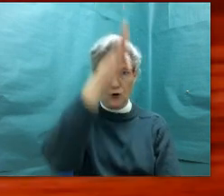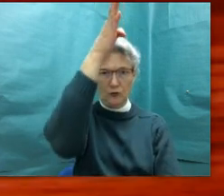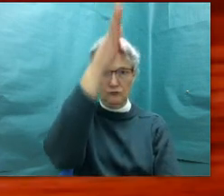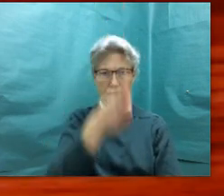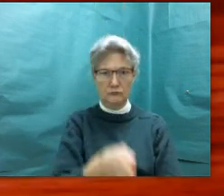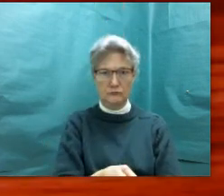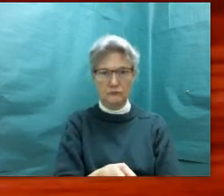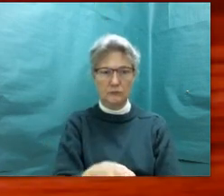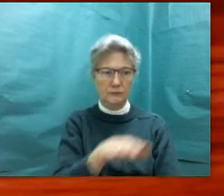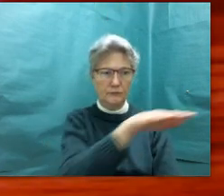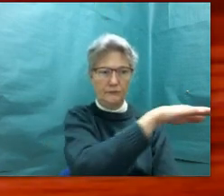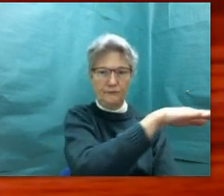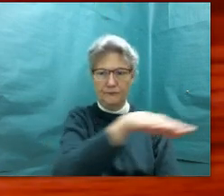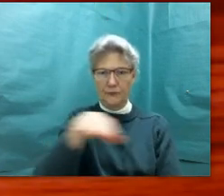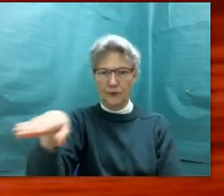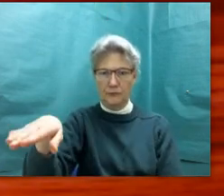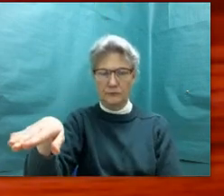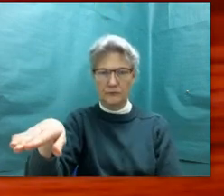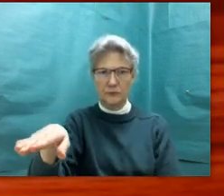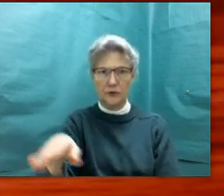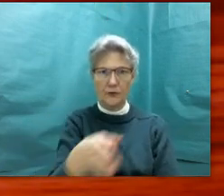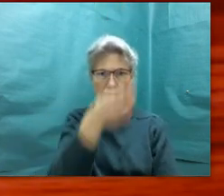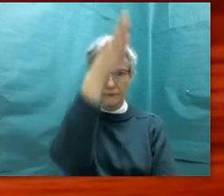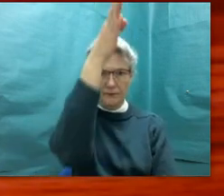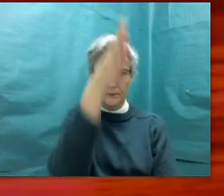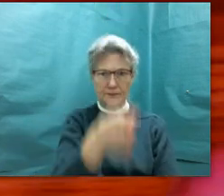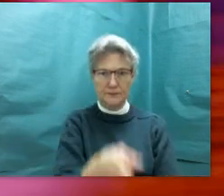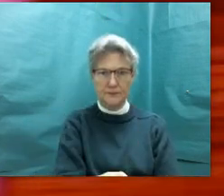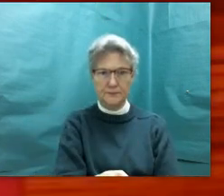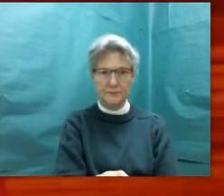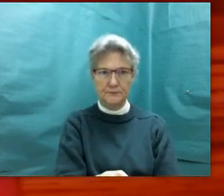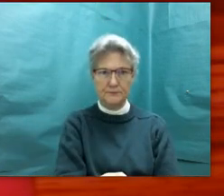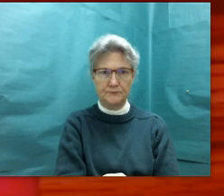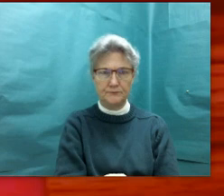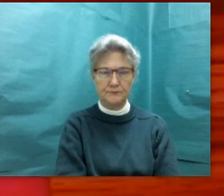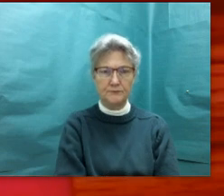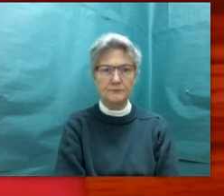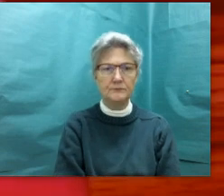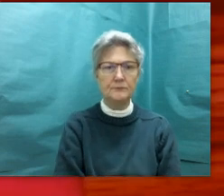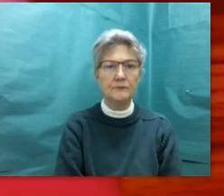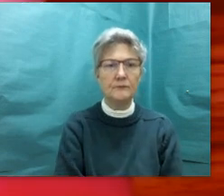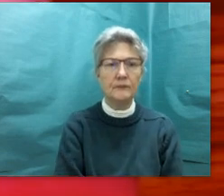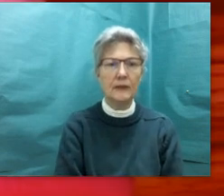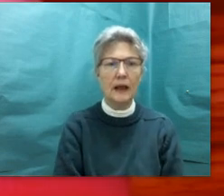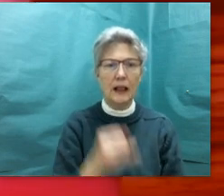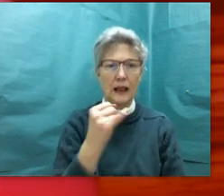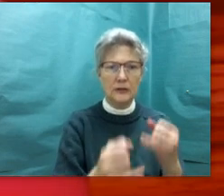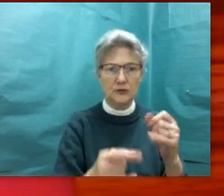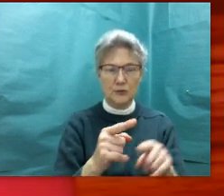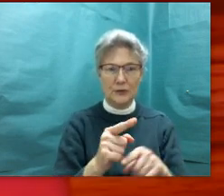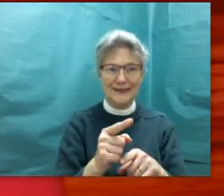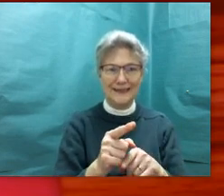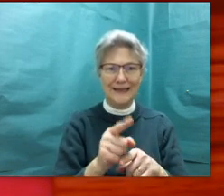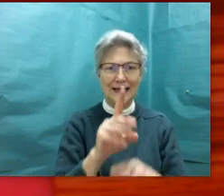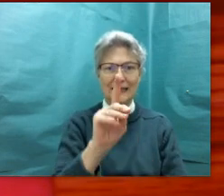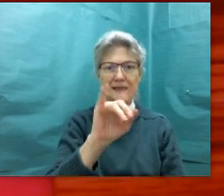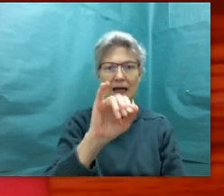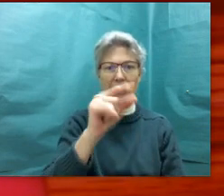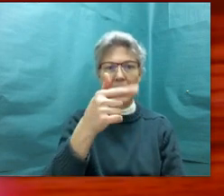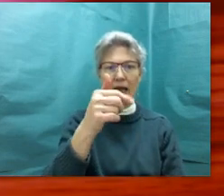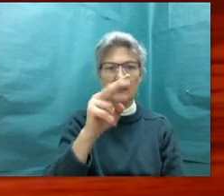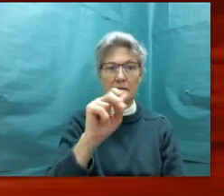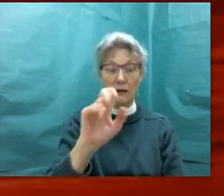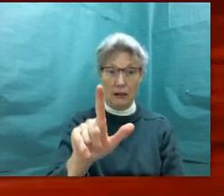So horizontal is side to side, vertical is up and down. Excellent. Last one is